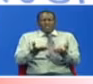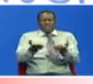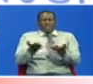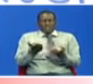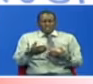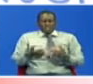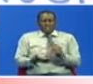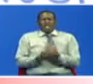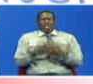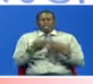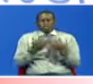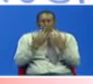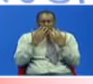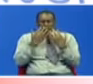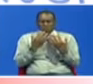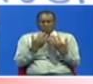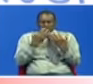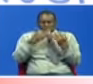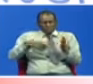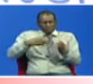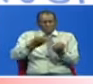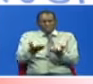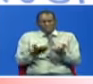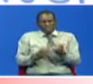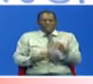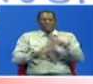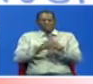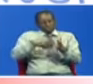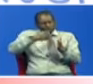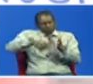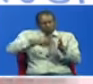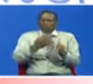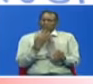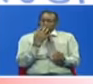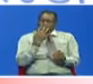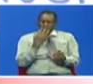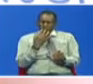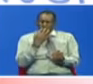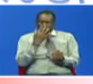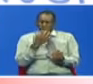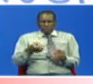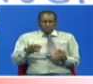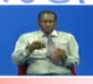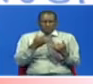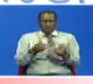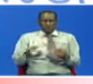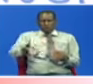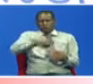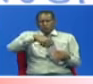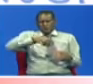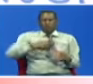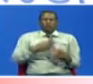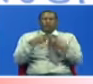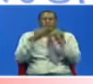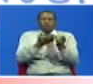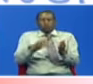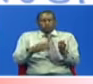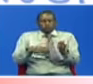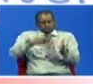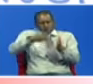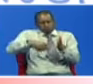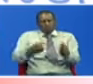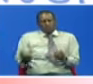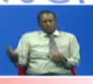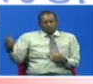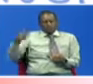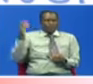breathing and they need that support from the private sector. It is our honor and privilege, therefore, to announce that those ventilators have arrived